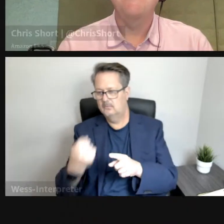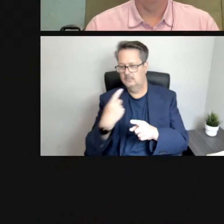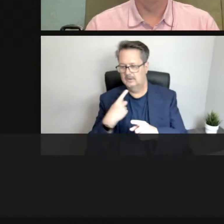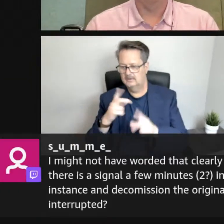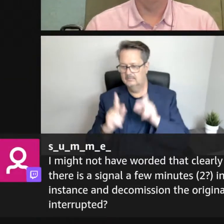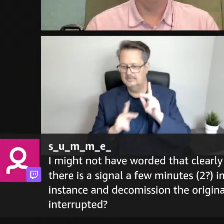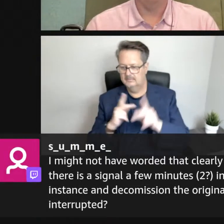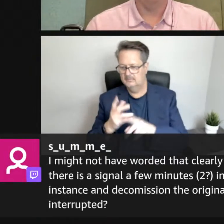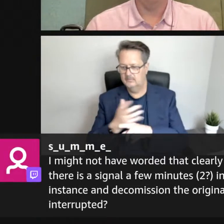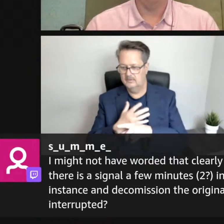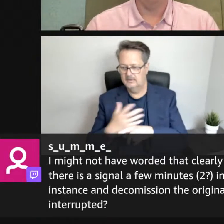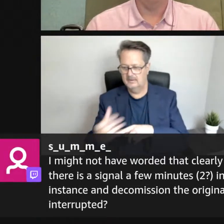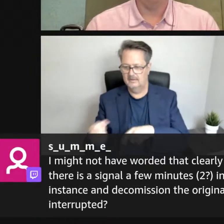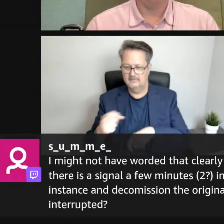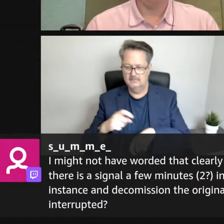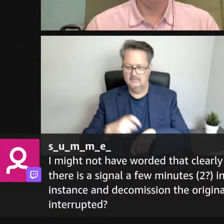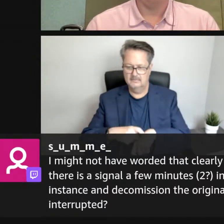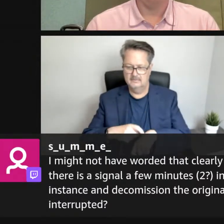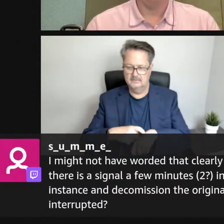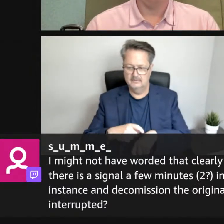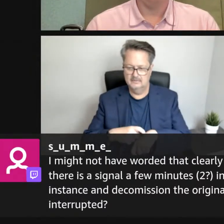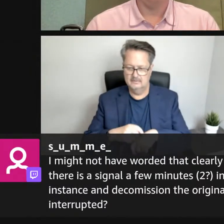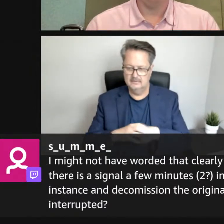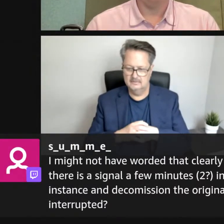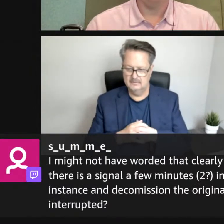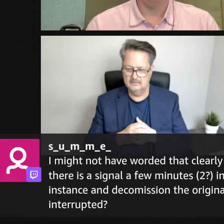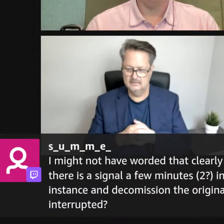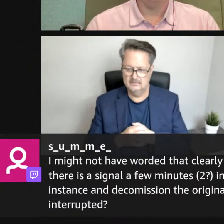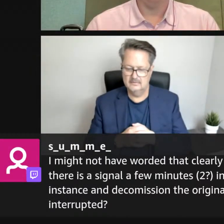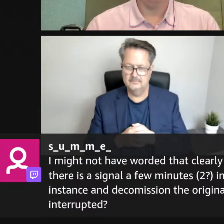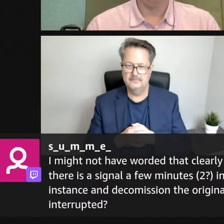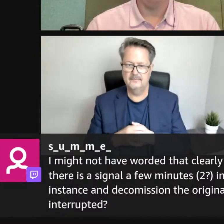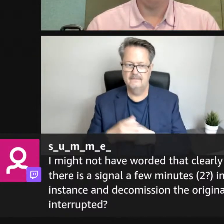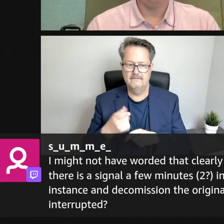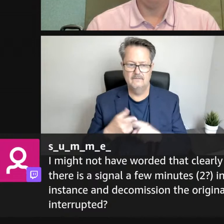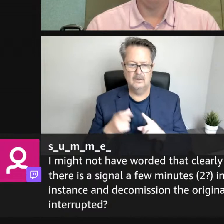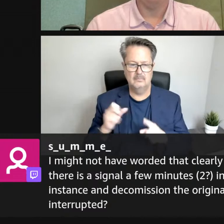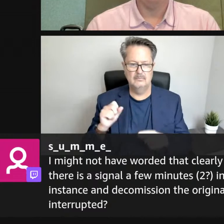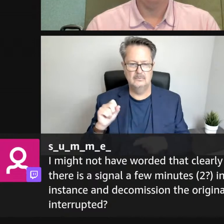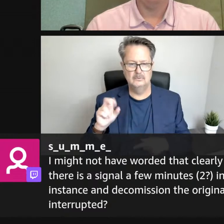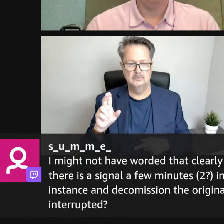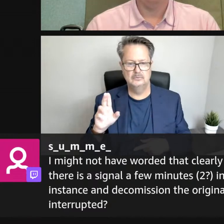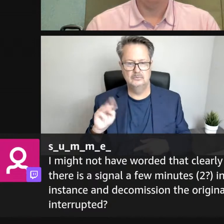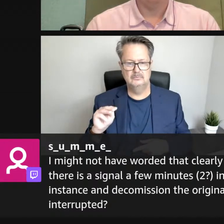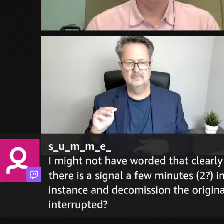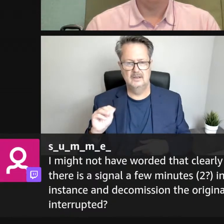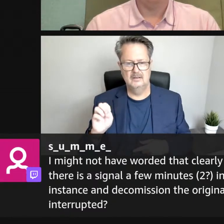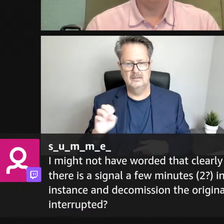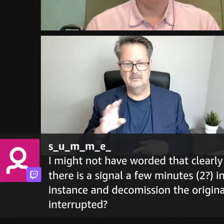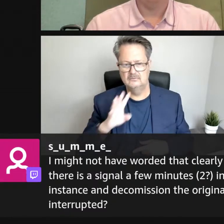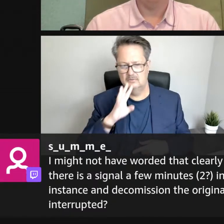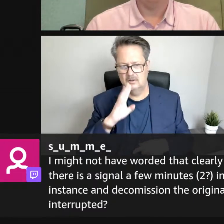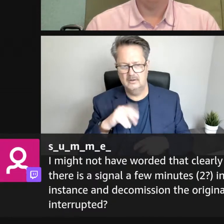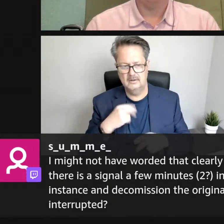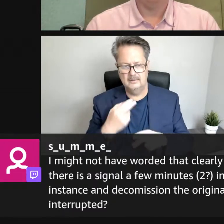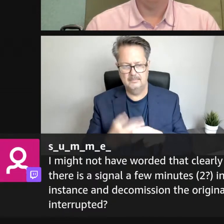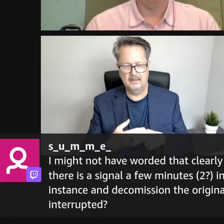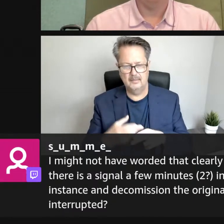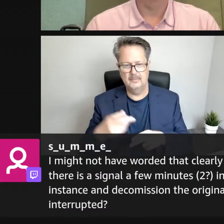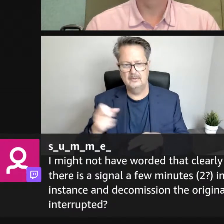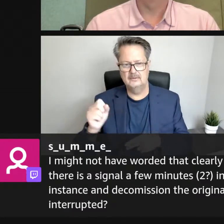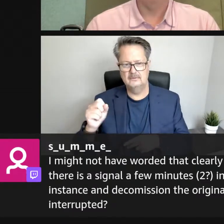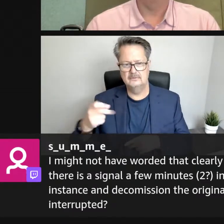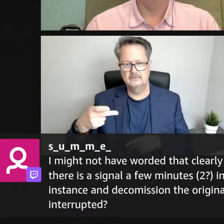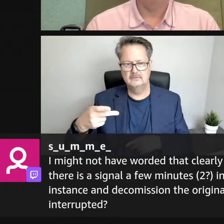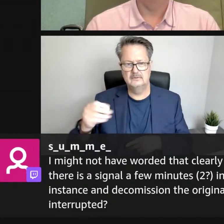time. And that's from Sume. I believe they're asking about the behavior with spot instances. If a